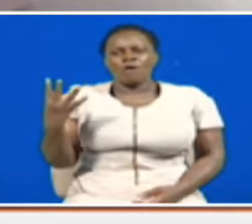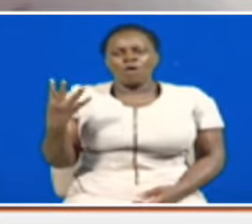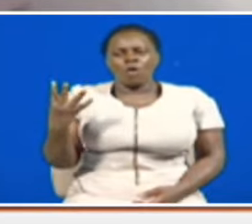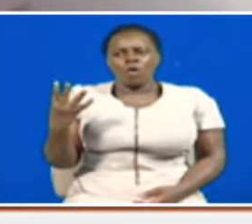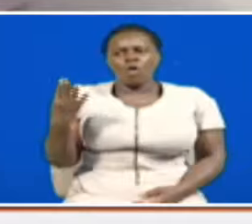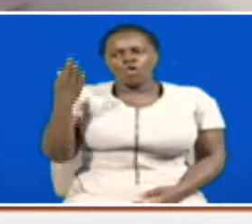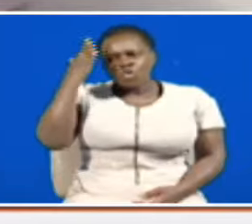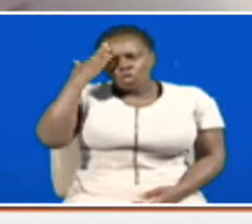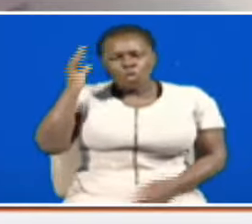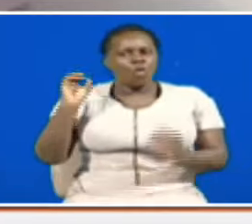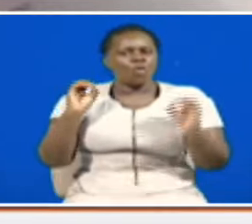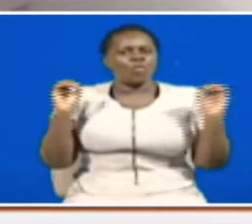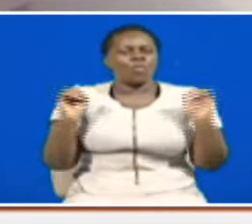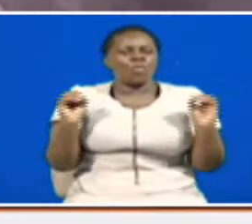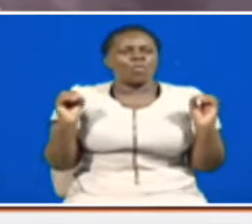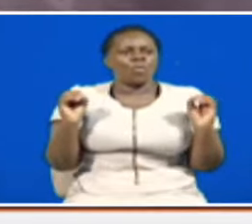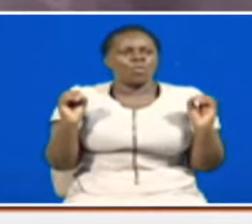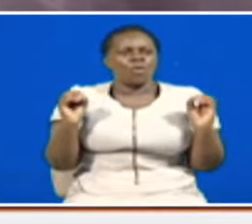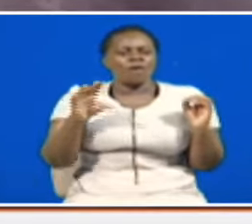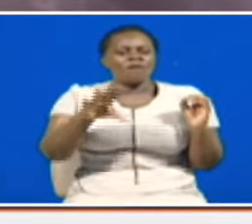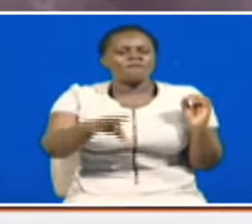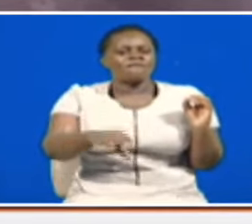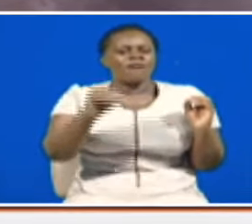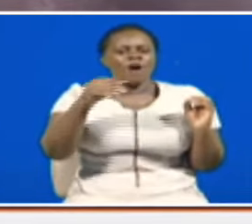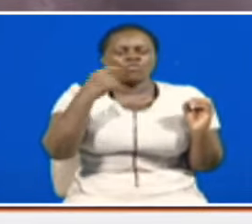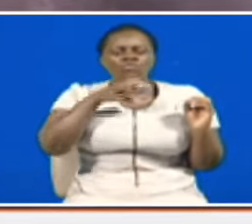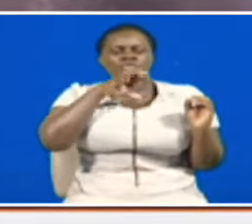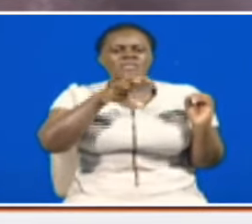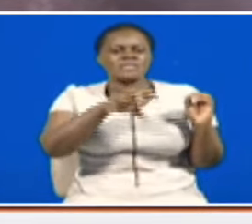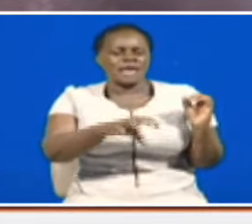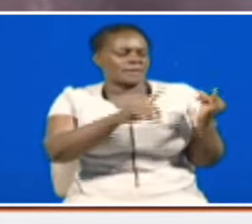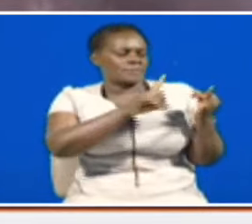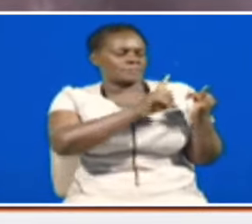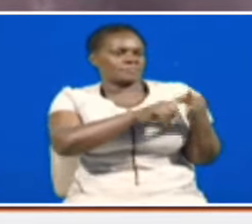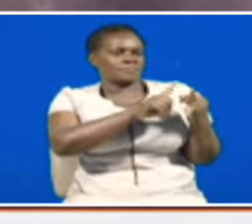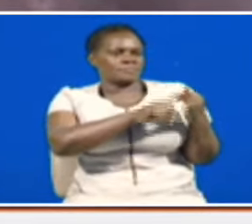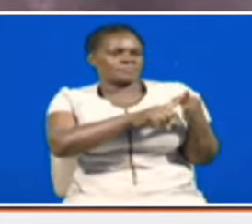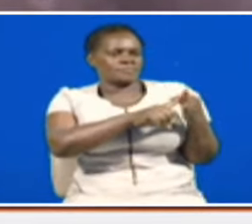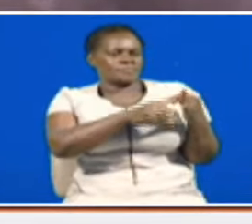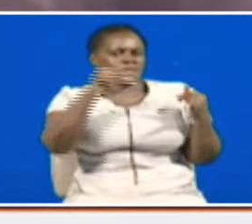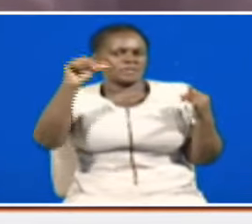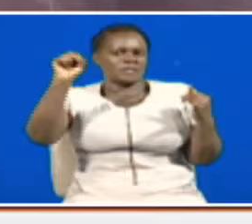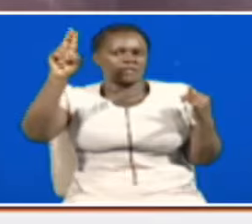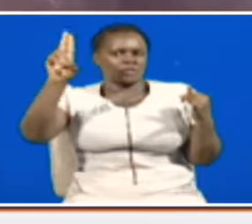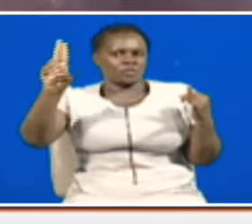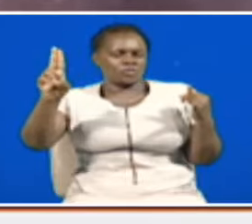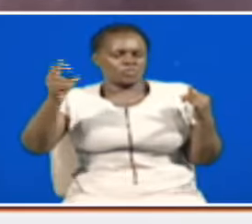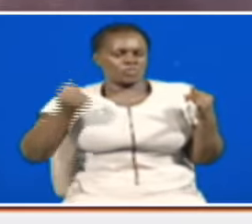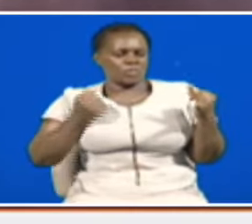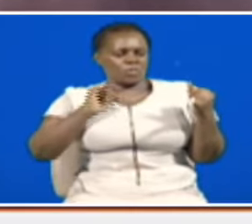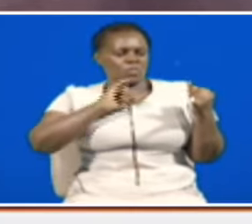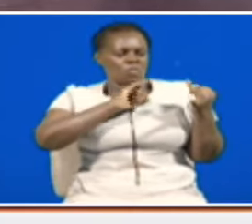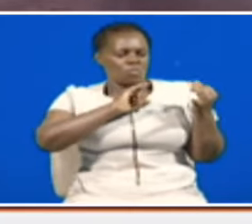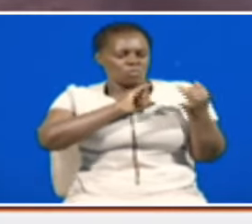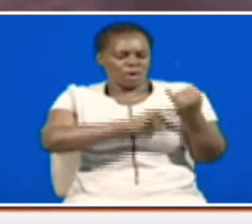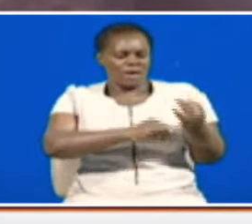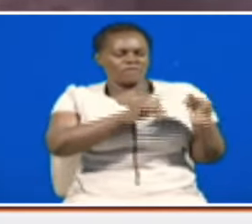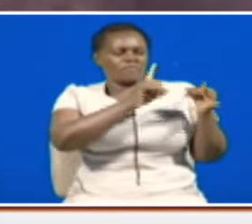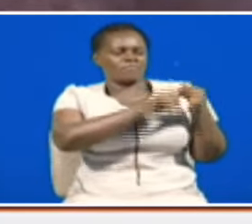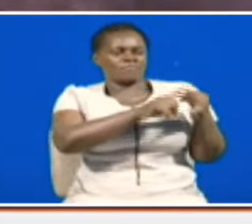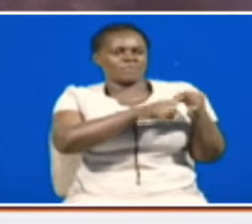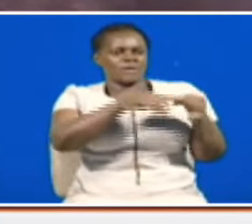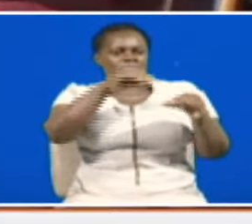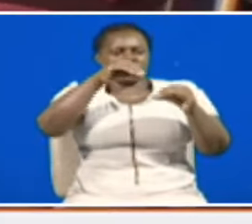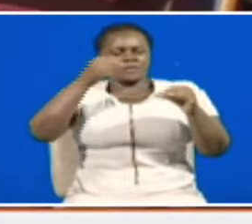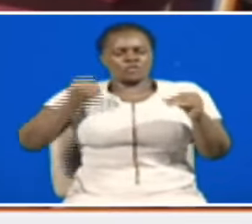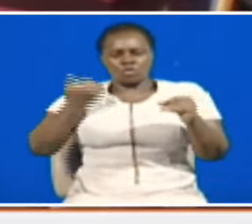unknown. Among those found are his son, an ex-GSU officer, his wife, daughter-in-law,